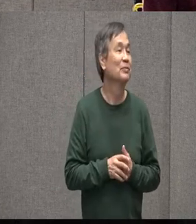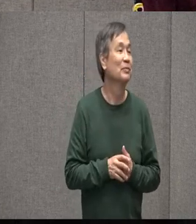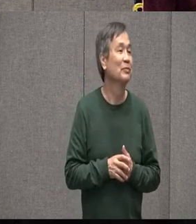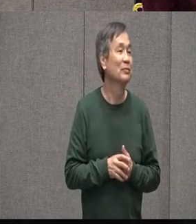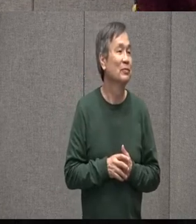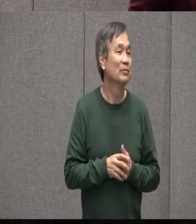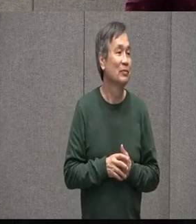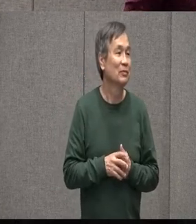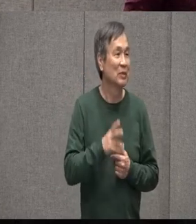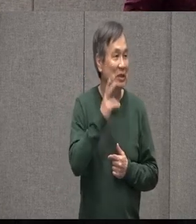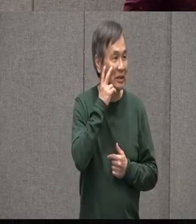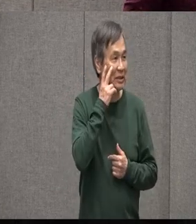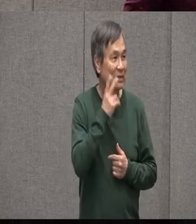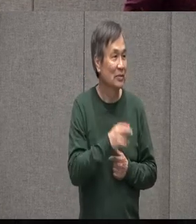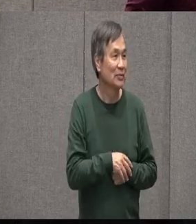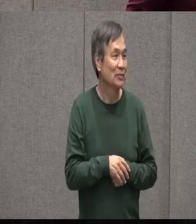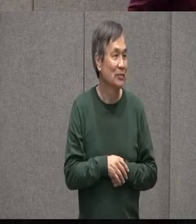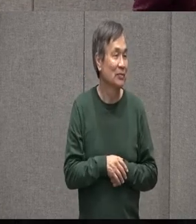So that's kind of a throwaway.